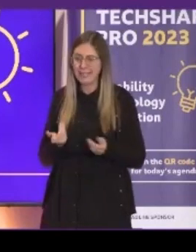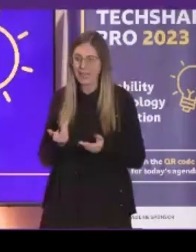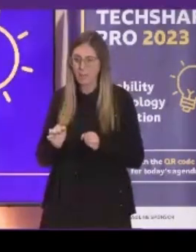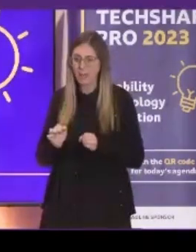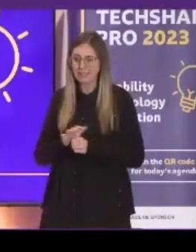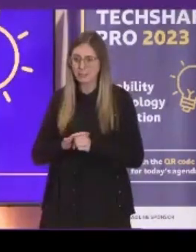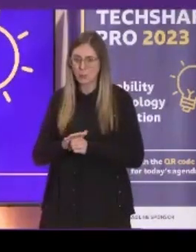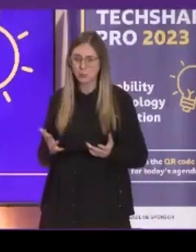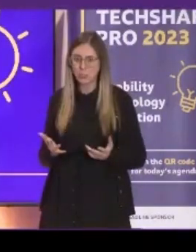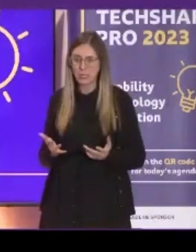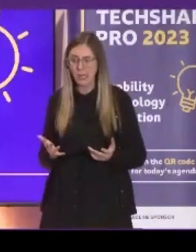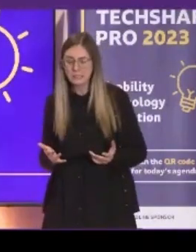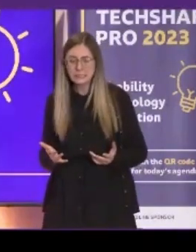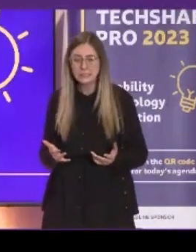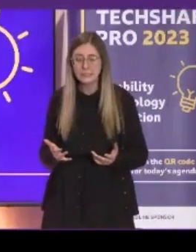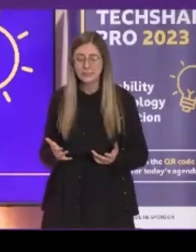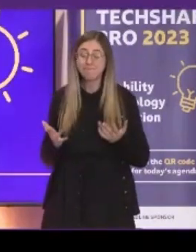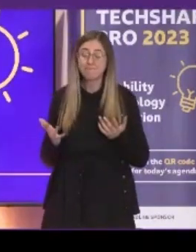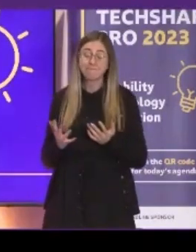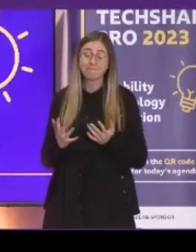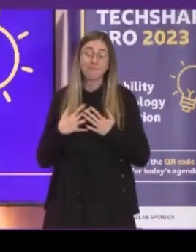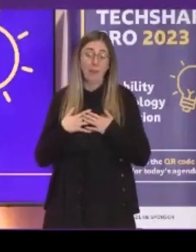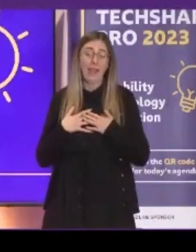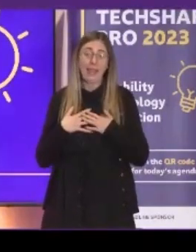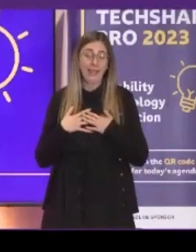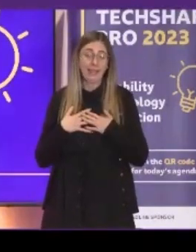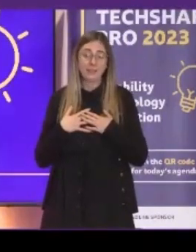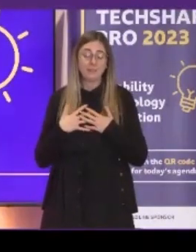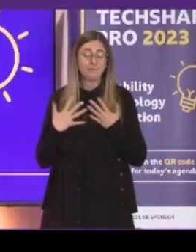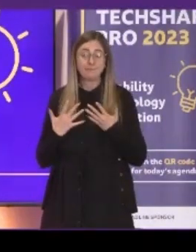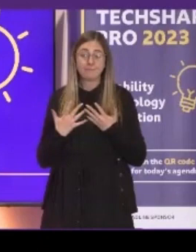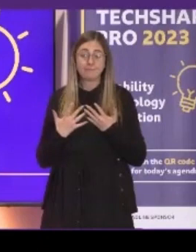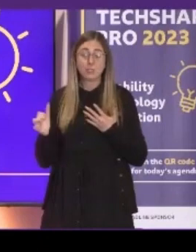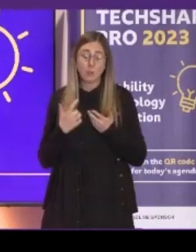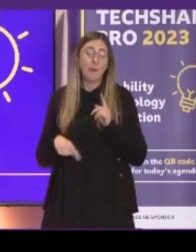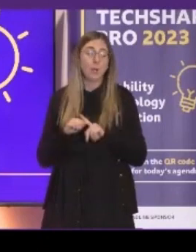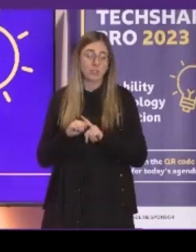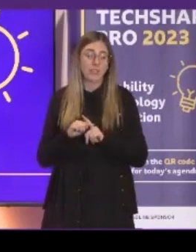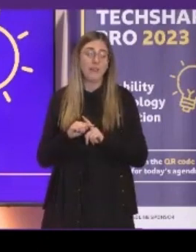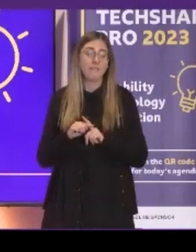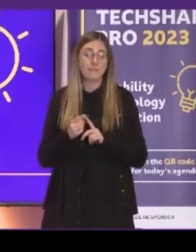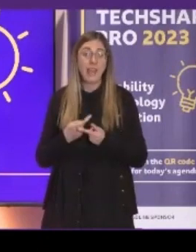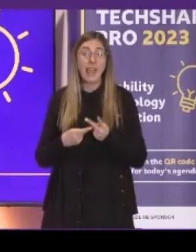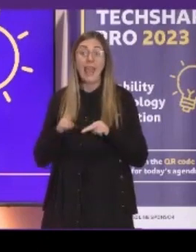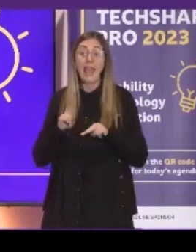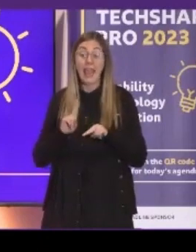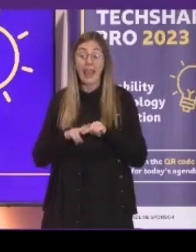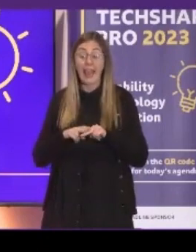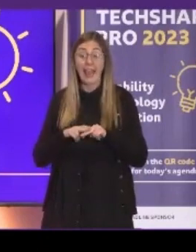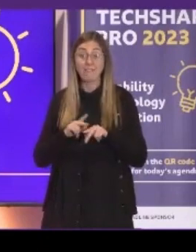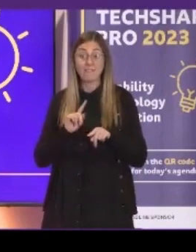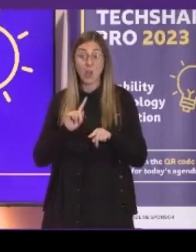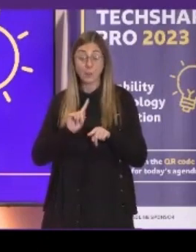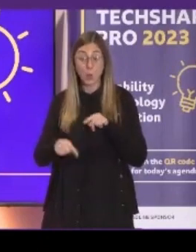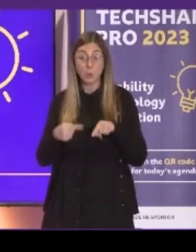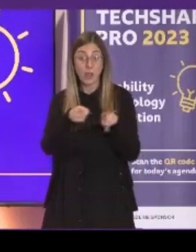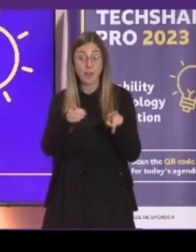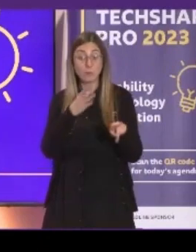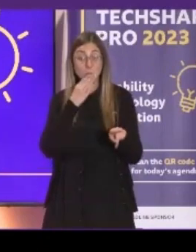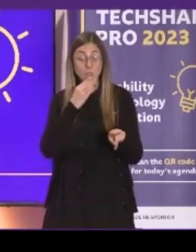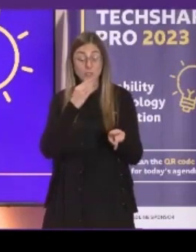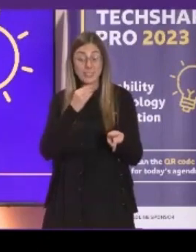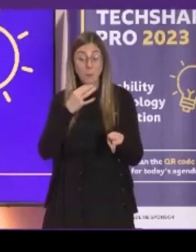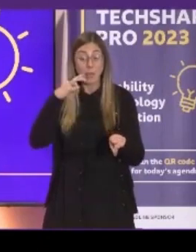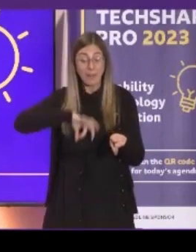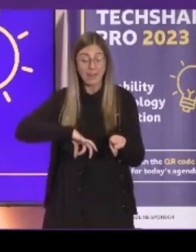right? Look, for me, it can only be a positive thing if many end users are going to benefit if they update their